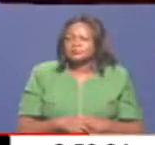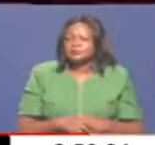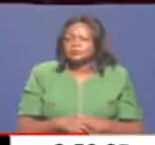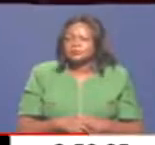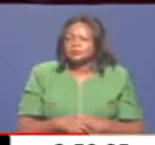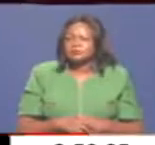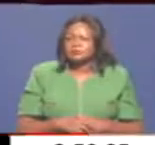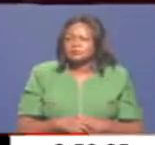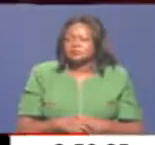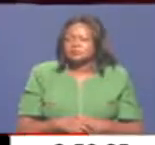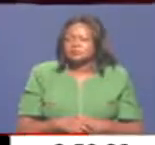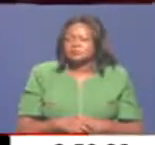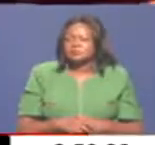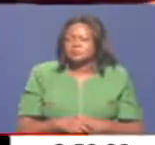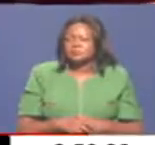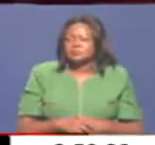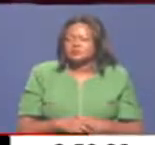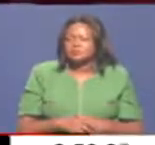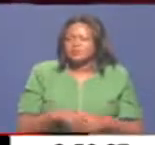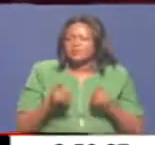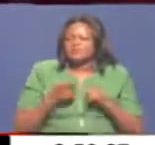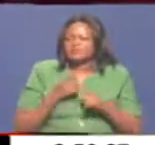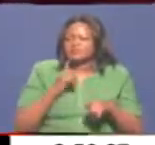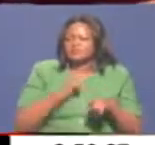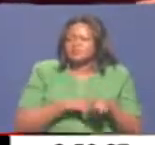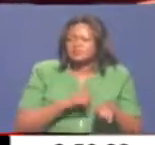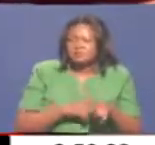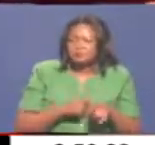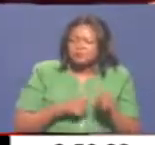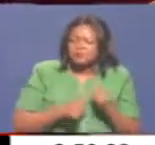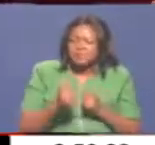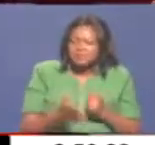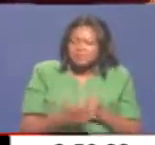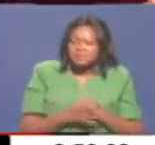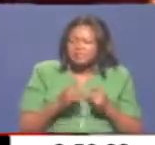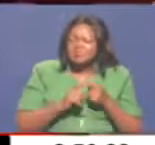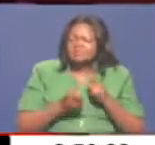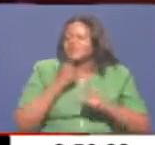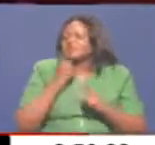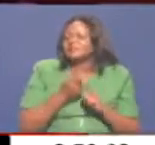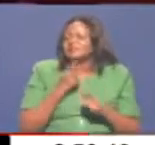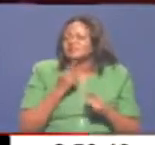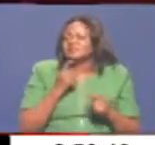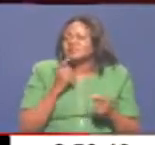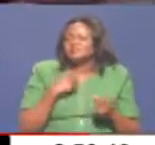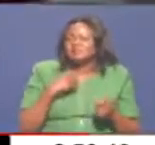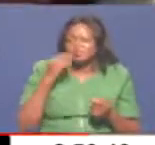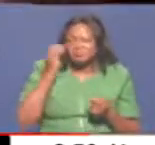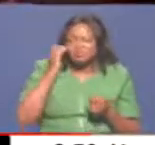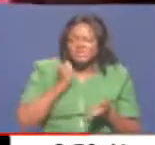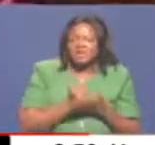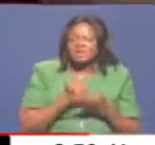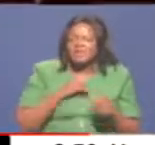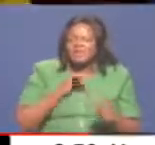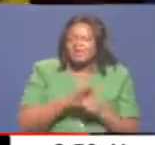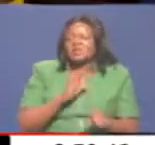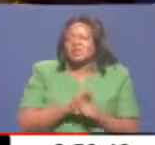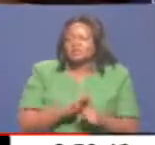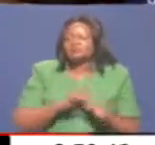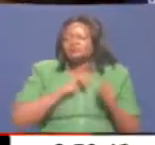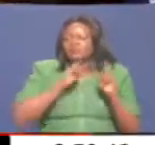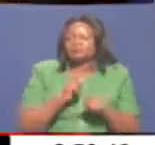Hii train kwa ni mara yangu ya kwanza kuyane kipita hapo. Kwanza kabisa kama mimi ni mwanafunzi itanisaidia kusafiri kwenda